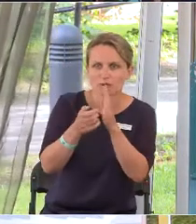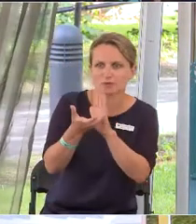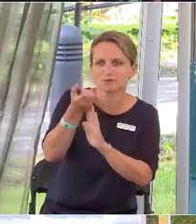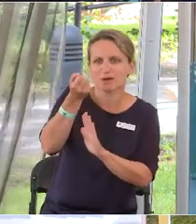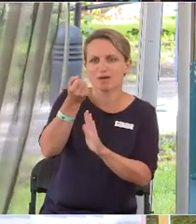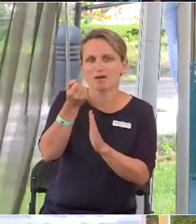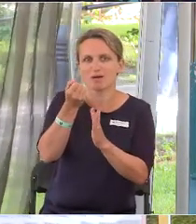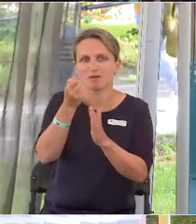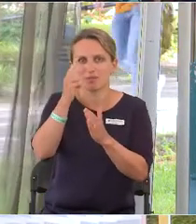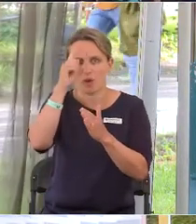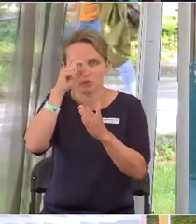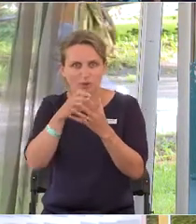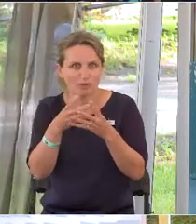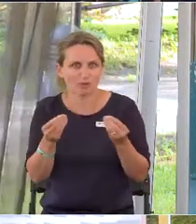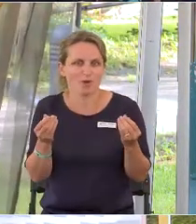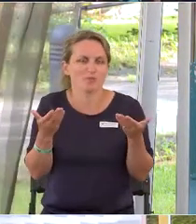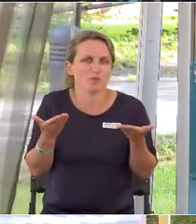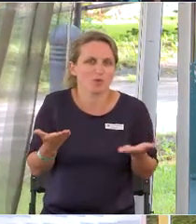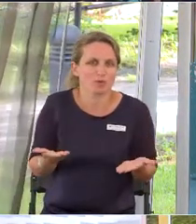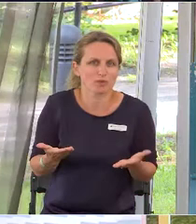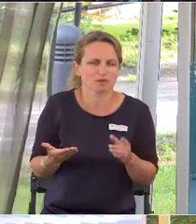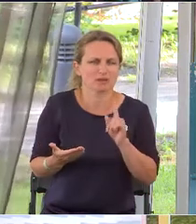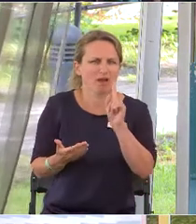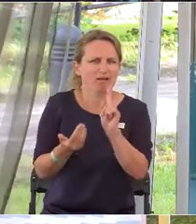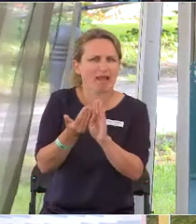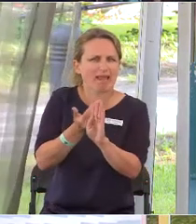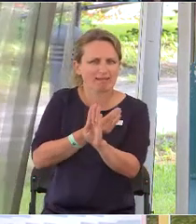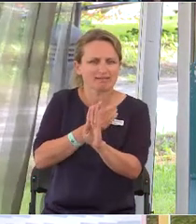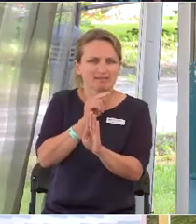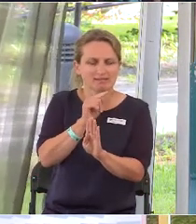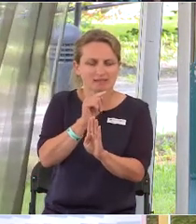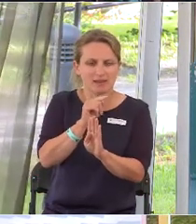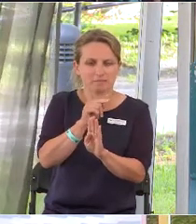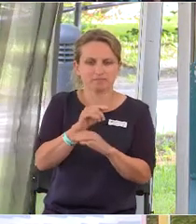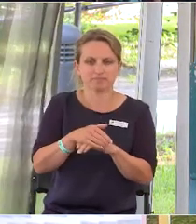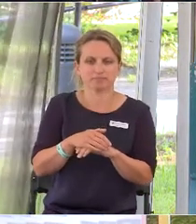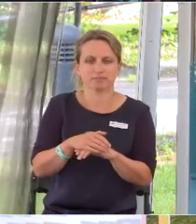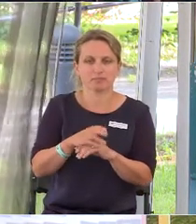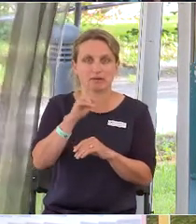trust, but before we go into that, I think I would like to follow up on what Kelly said,